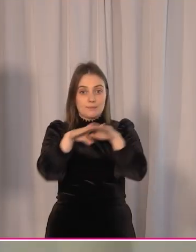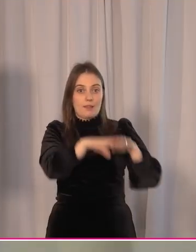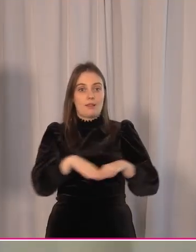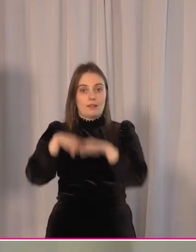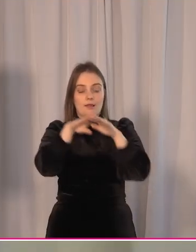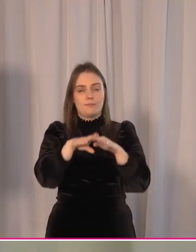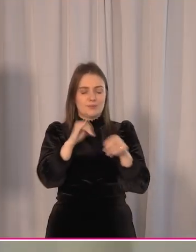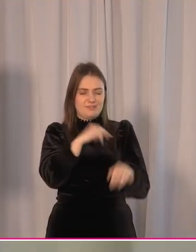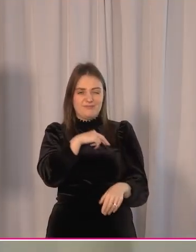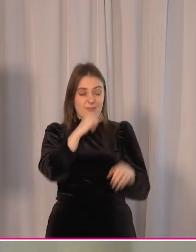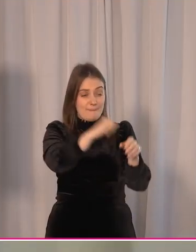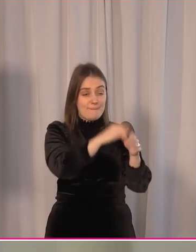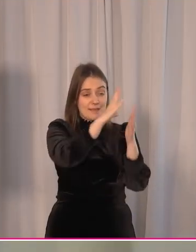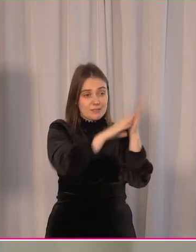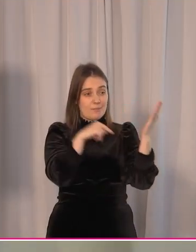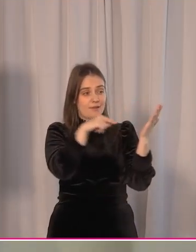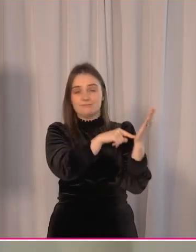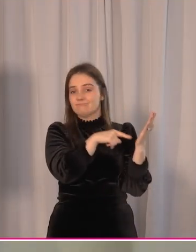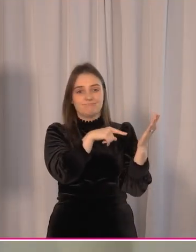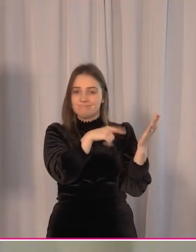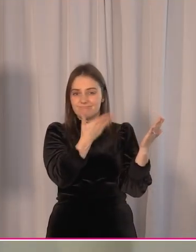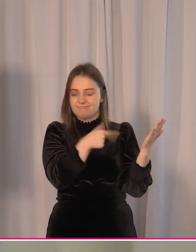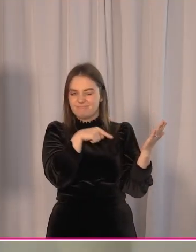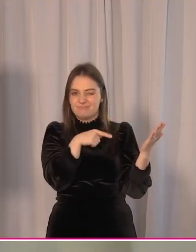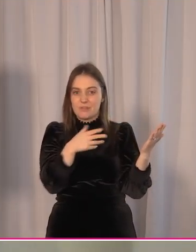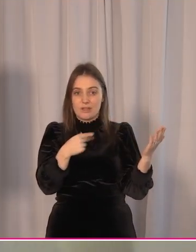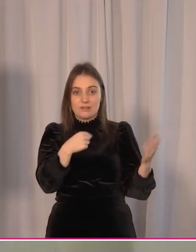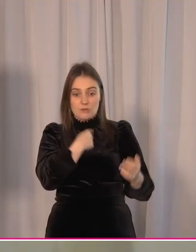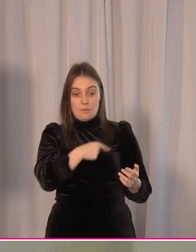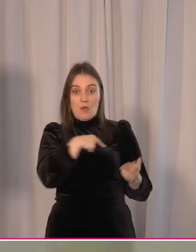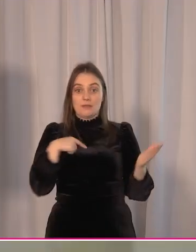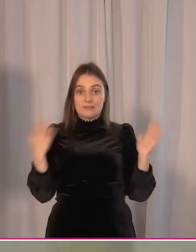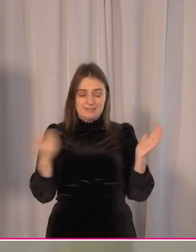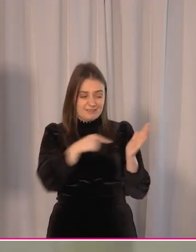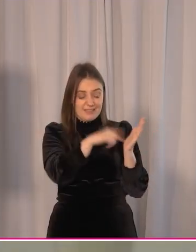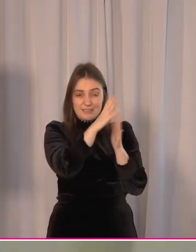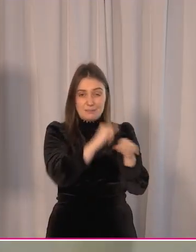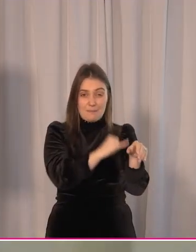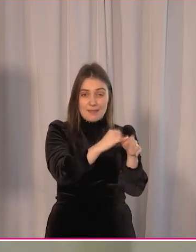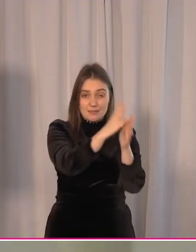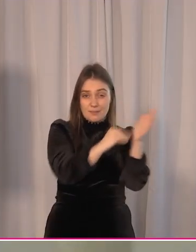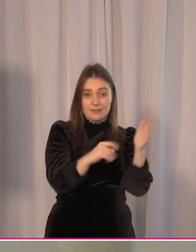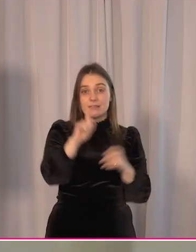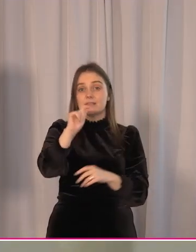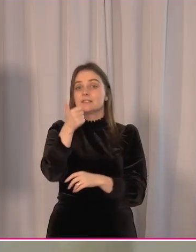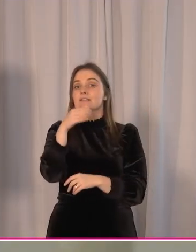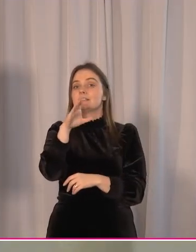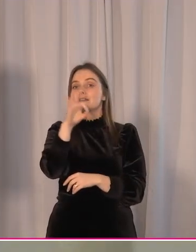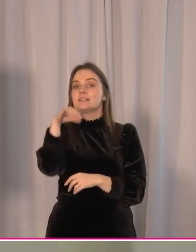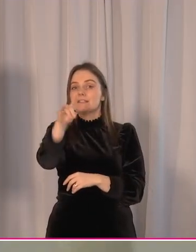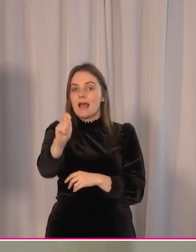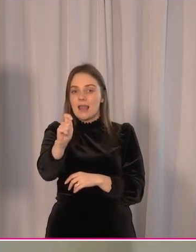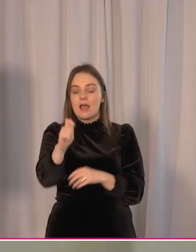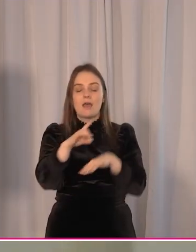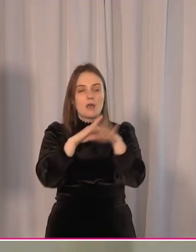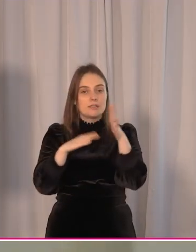medical model. And let's be really honest about that. And even in Tala, just to let you know, in Tala Hospital, and it may be in other units, and